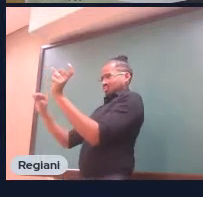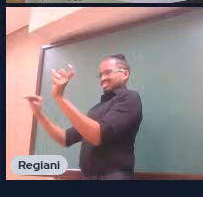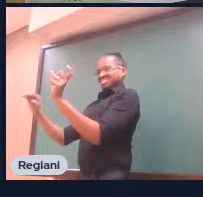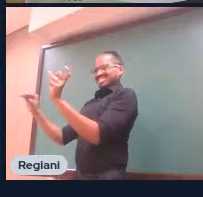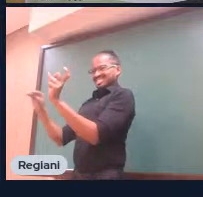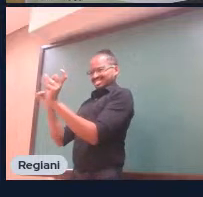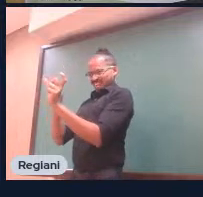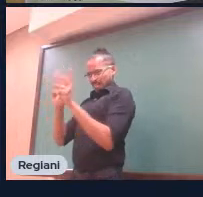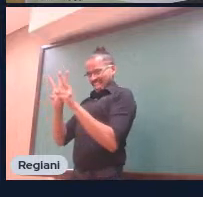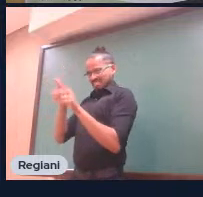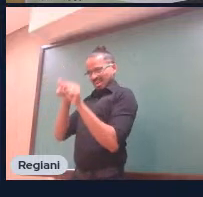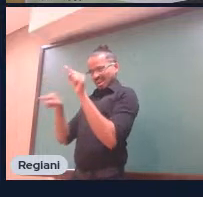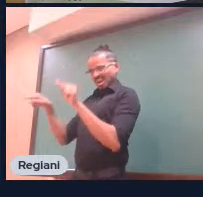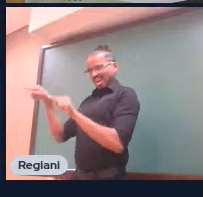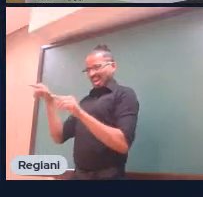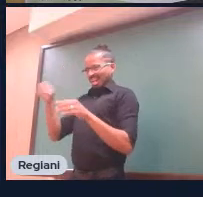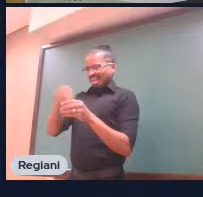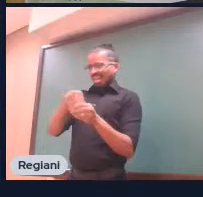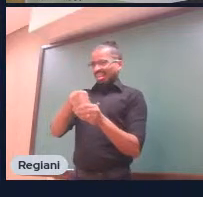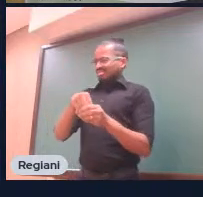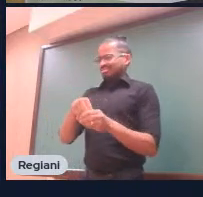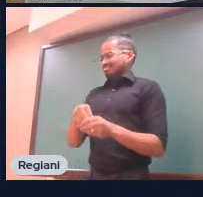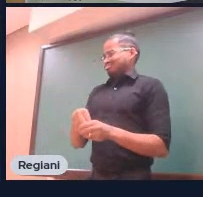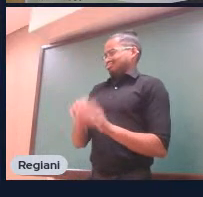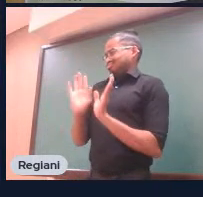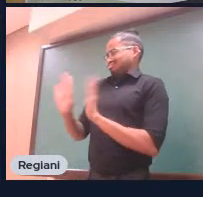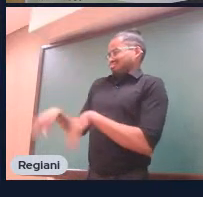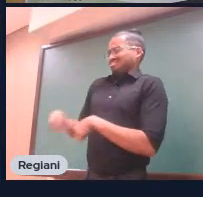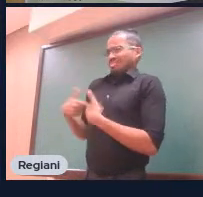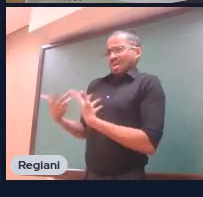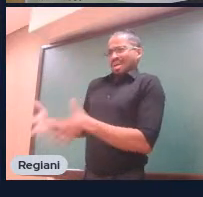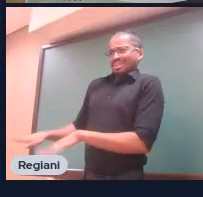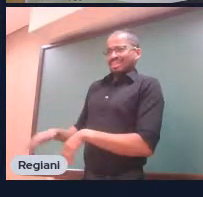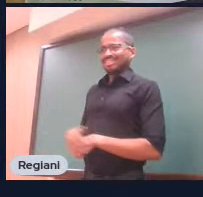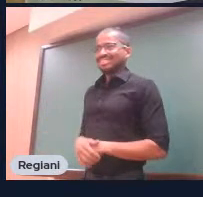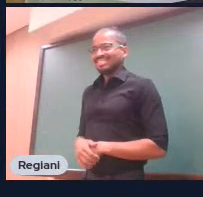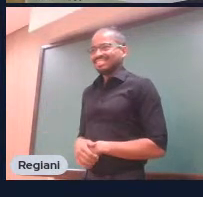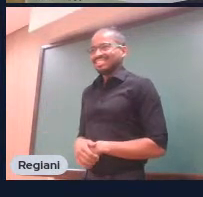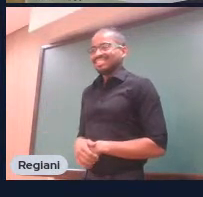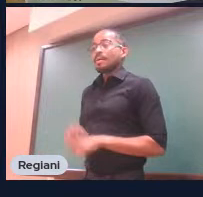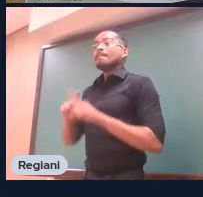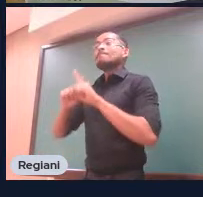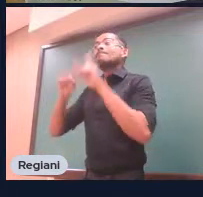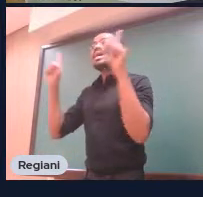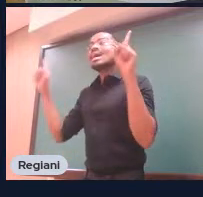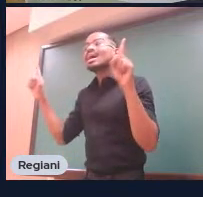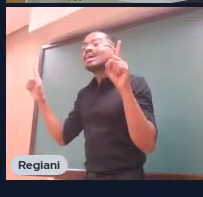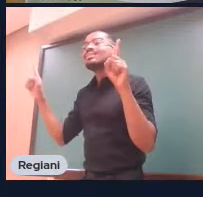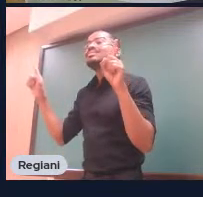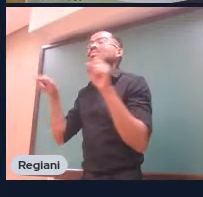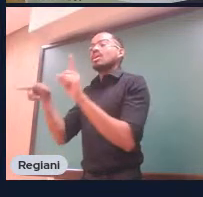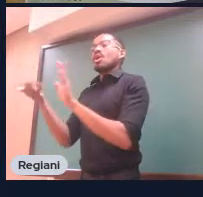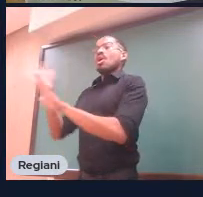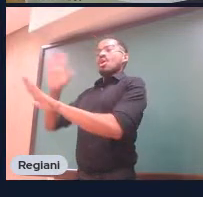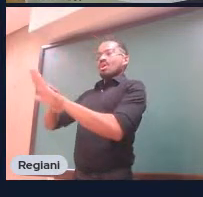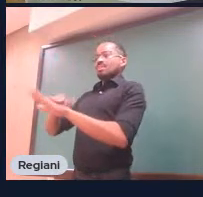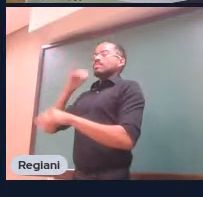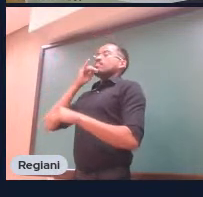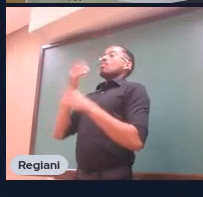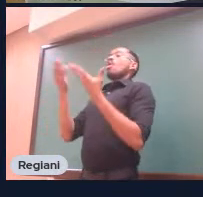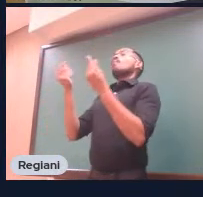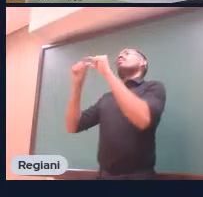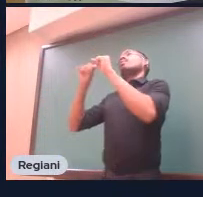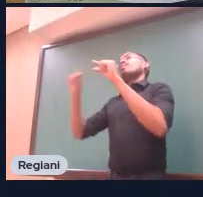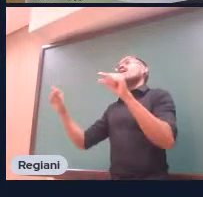no need for this. But with this, the symbolic value will disappear. The Bible status will disappear. And as a